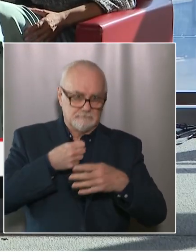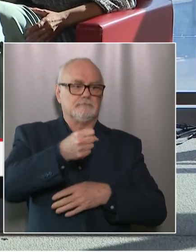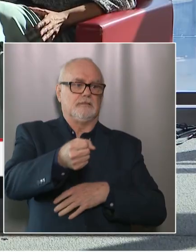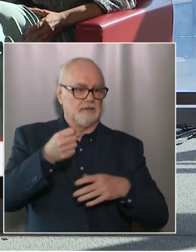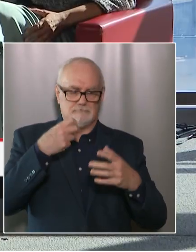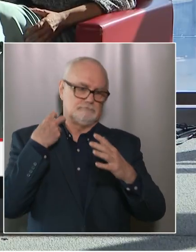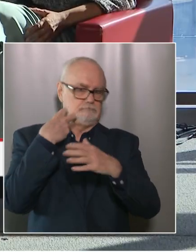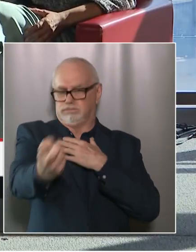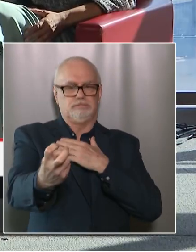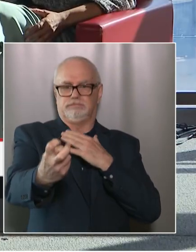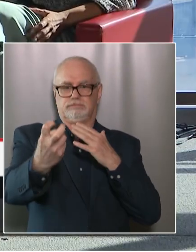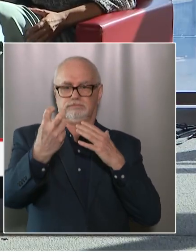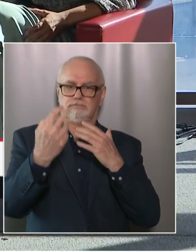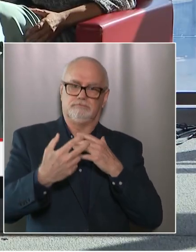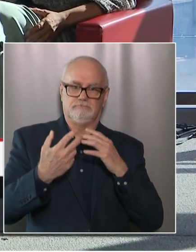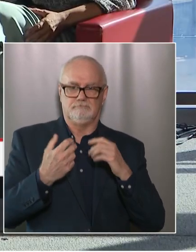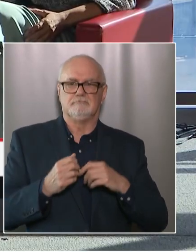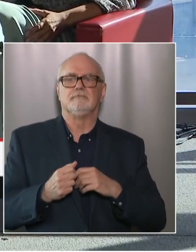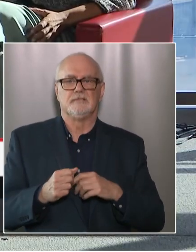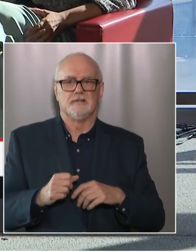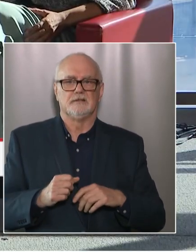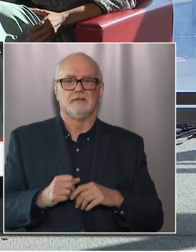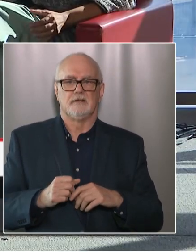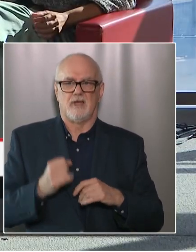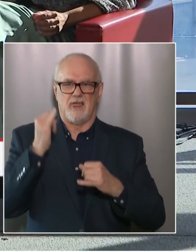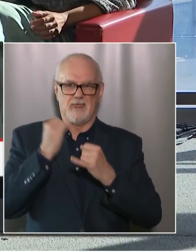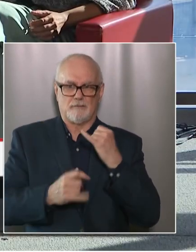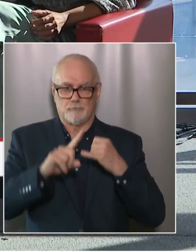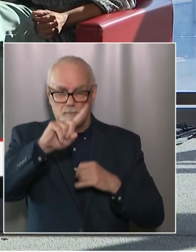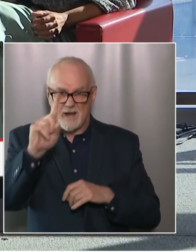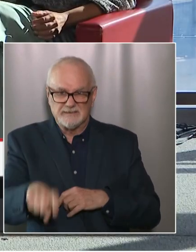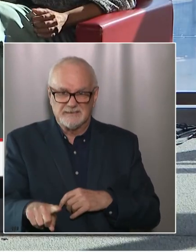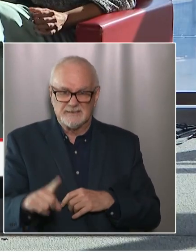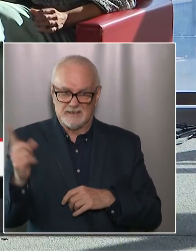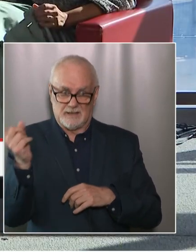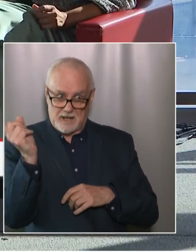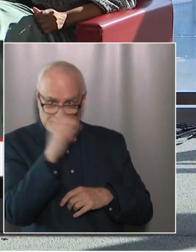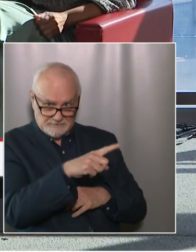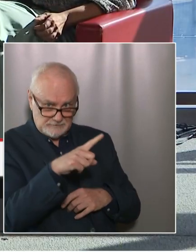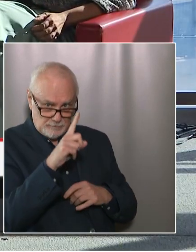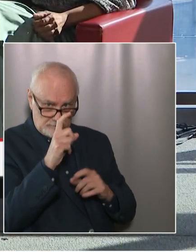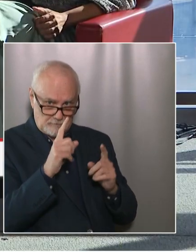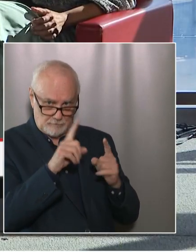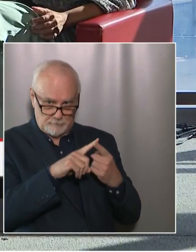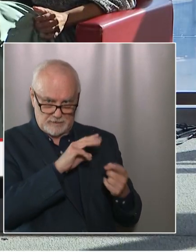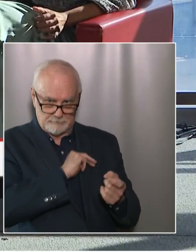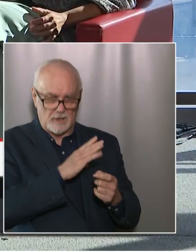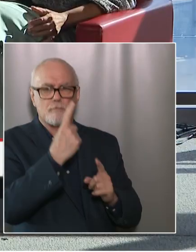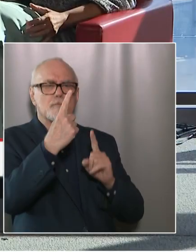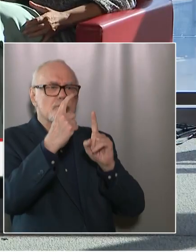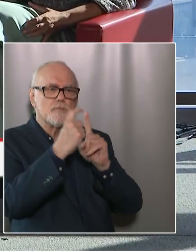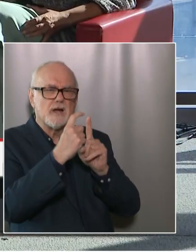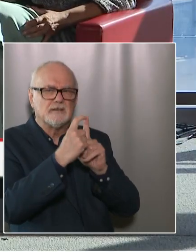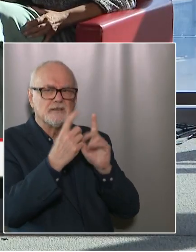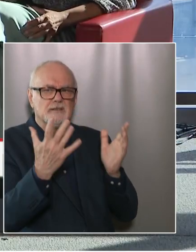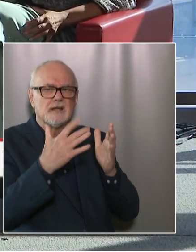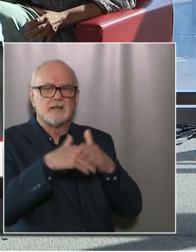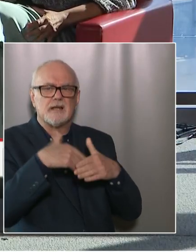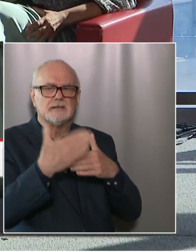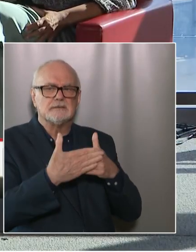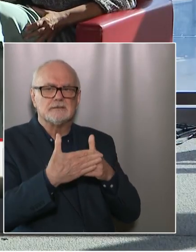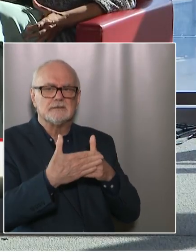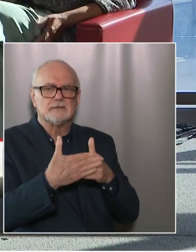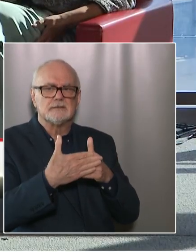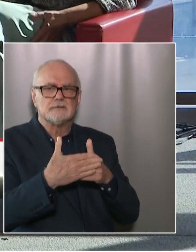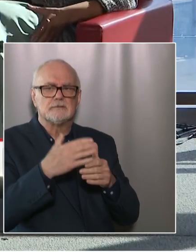Last question. If you had one word, to sum up your next chapter after being mayor, what